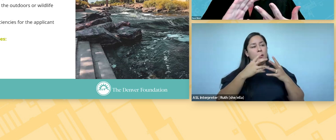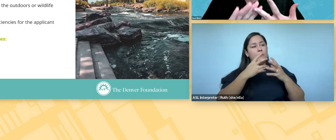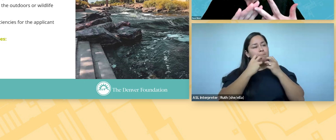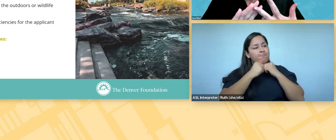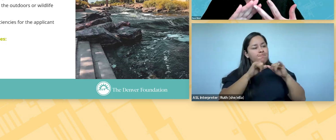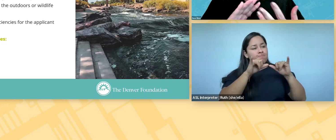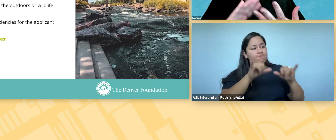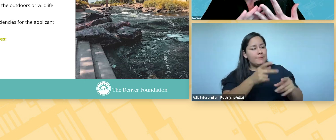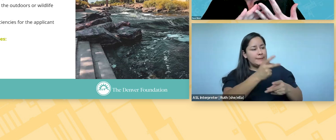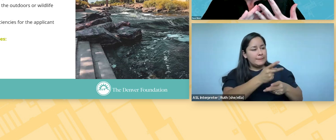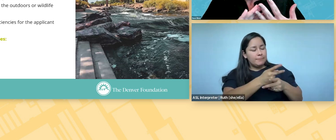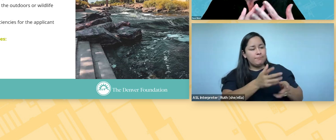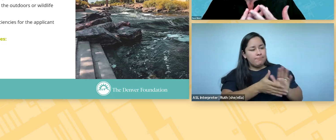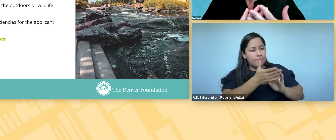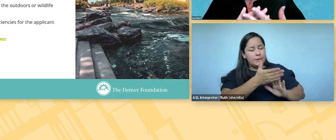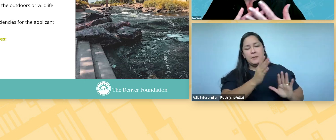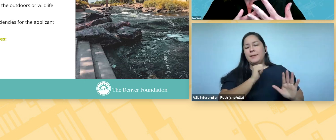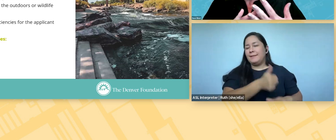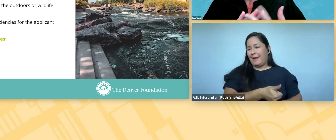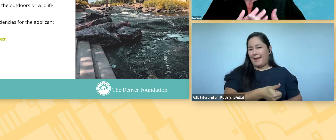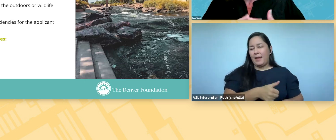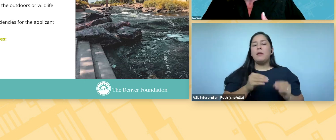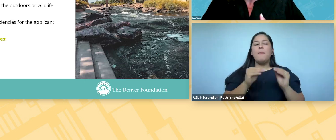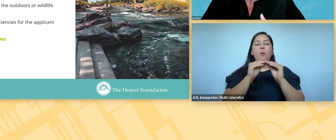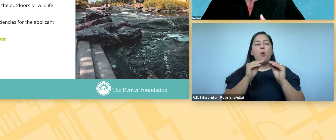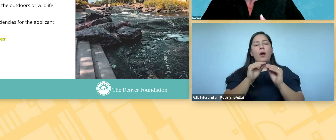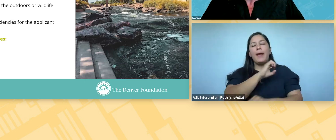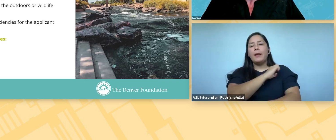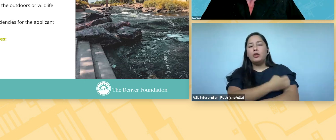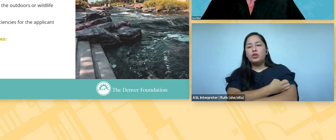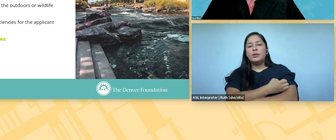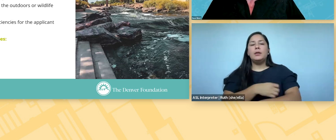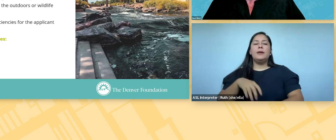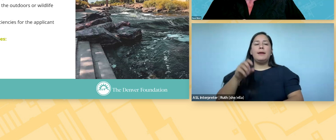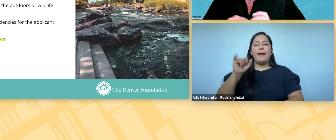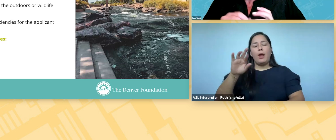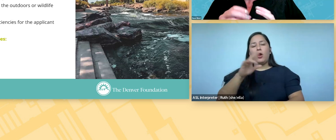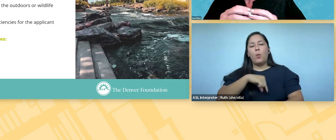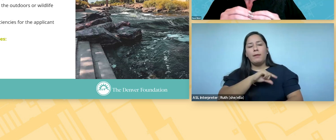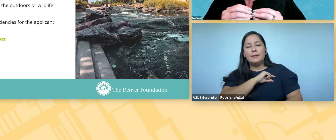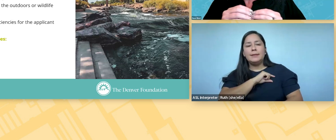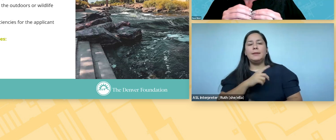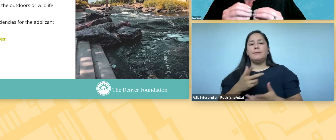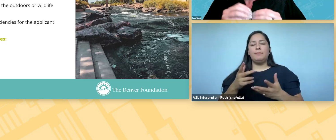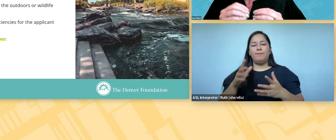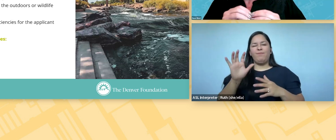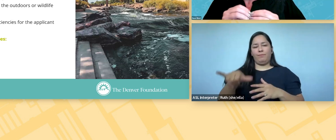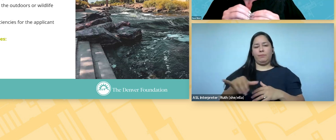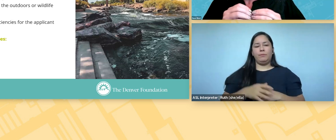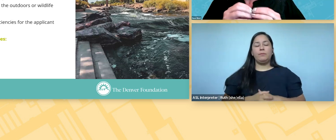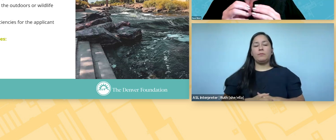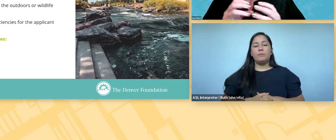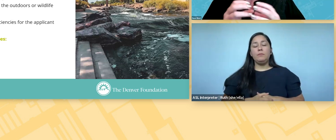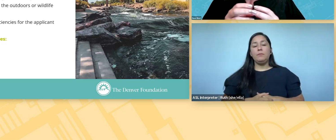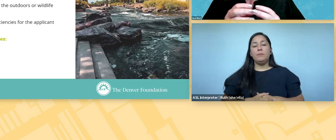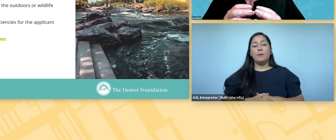renewable energy, energy efficiency, and air quality, those three areas. And importantly, it does not support energy